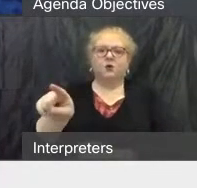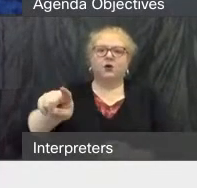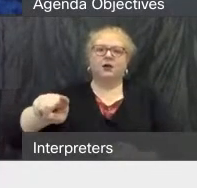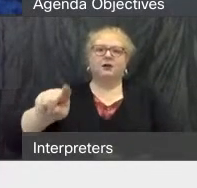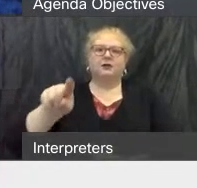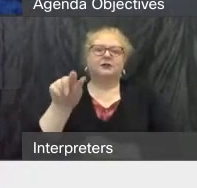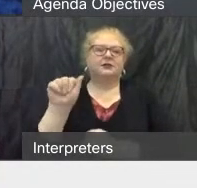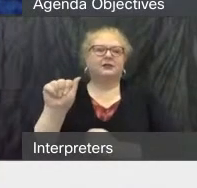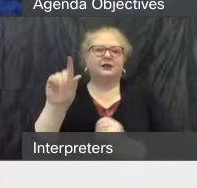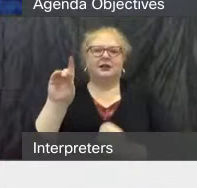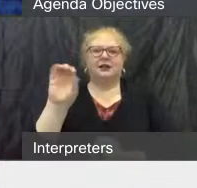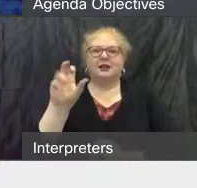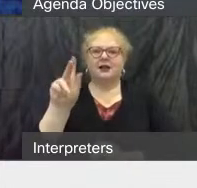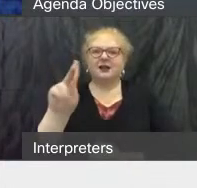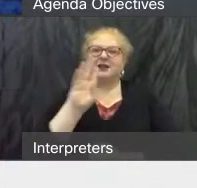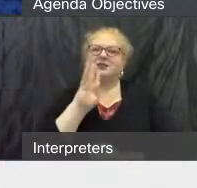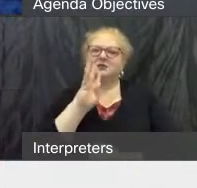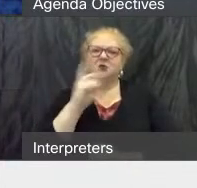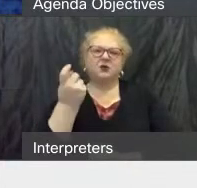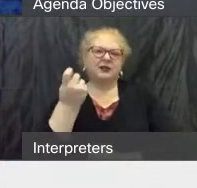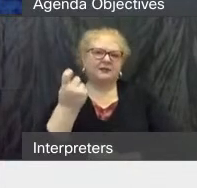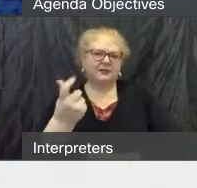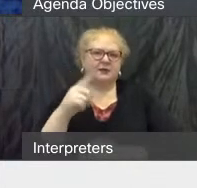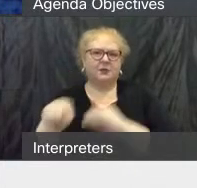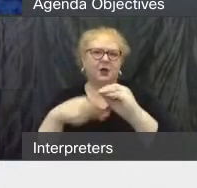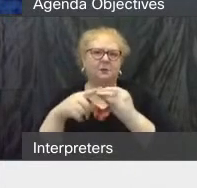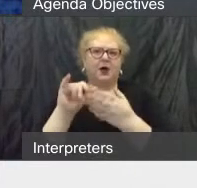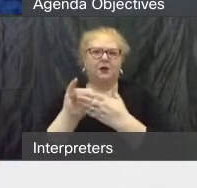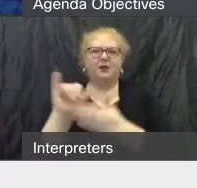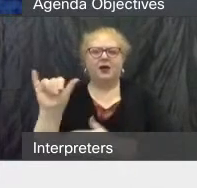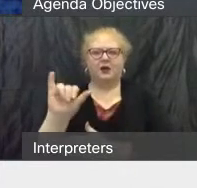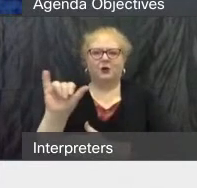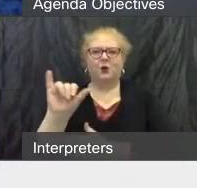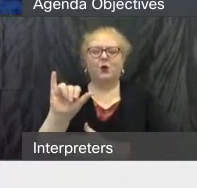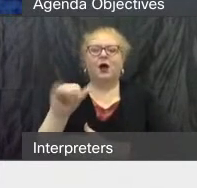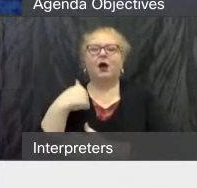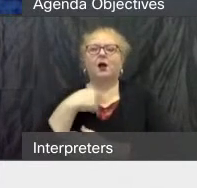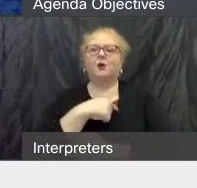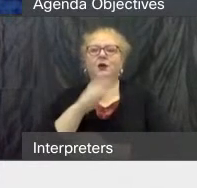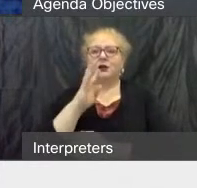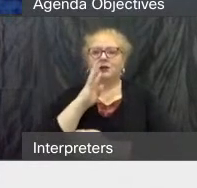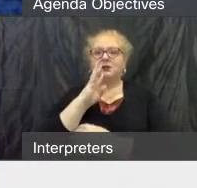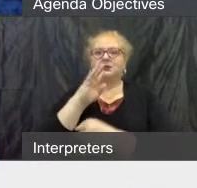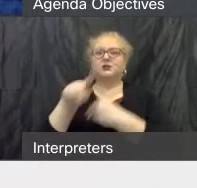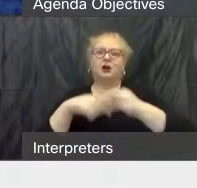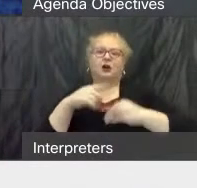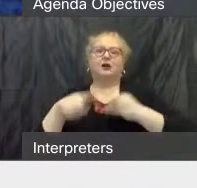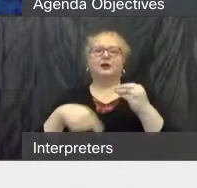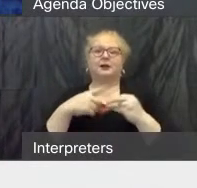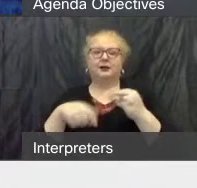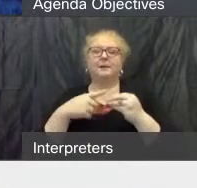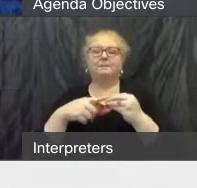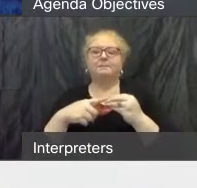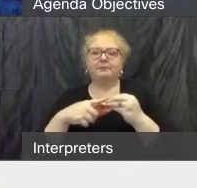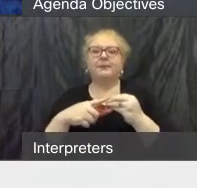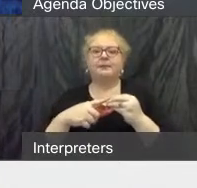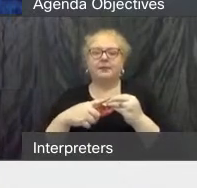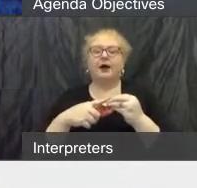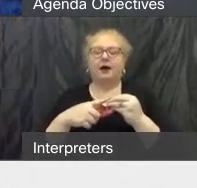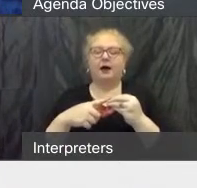may have spoken slightly to that as well. When we're talking about, it's basically mutual aid. It's